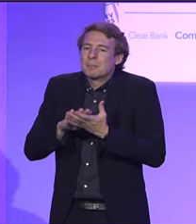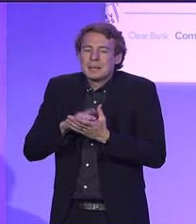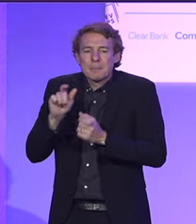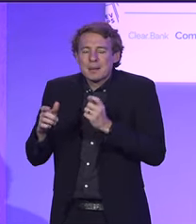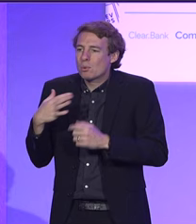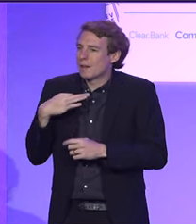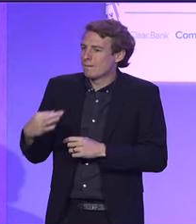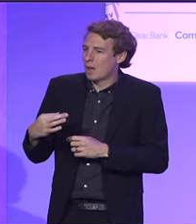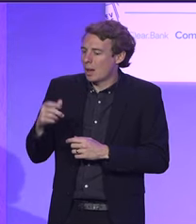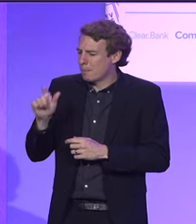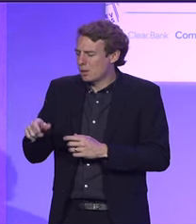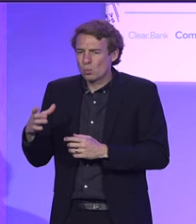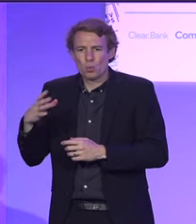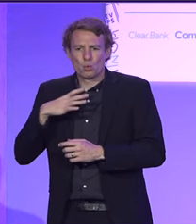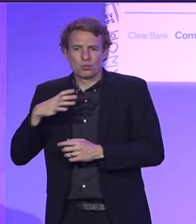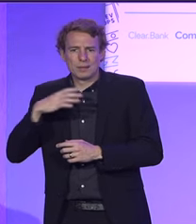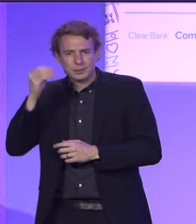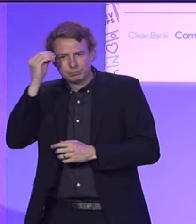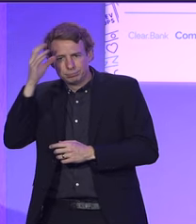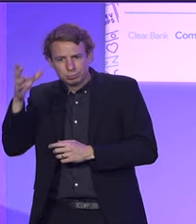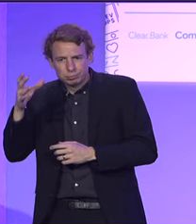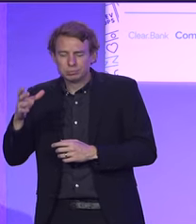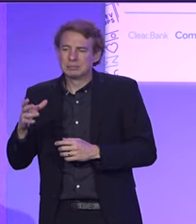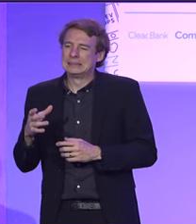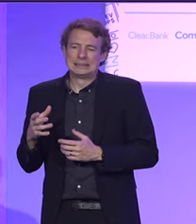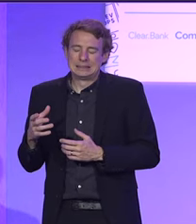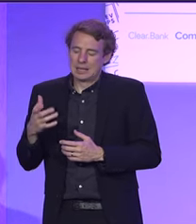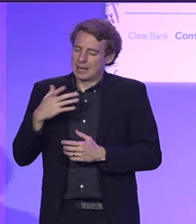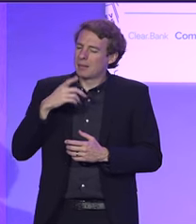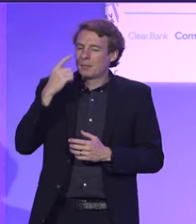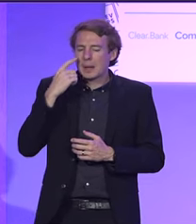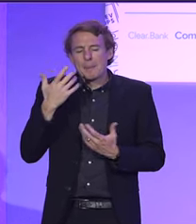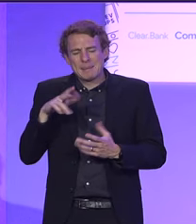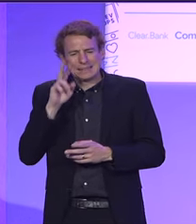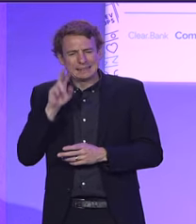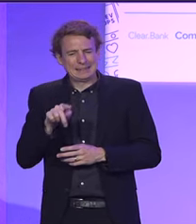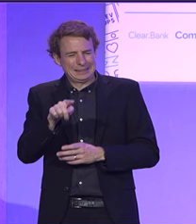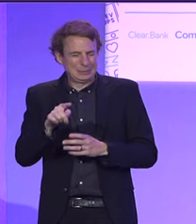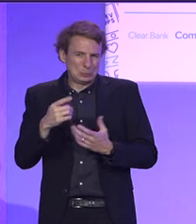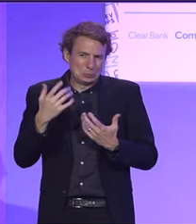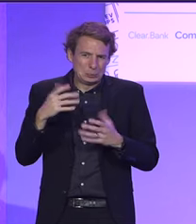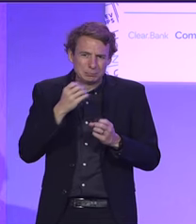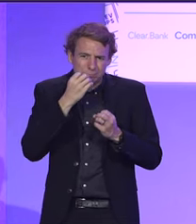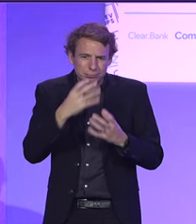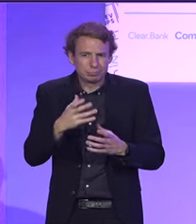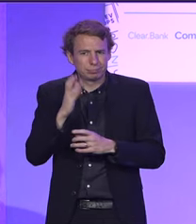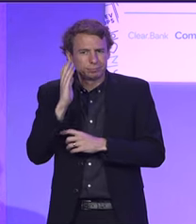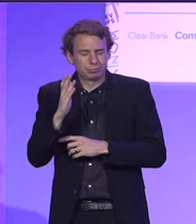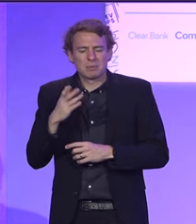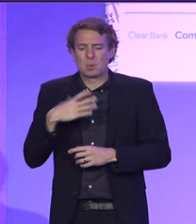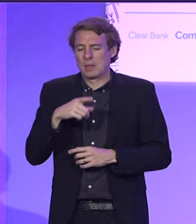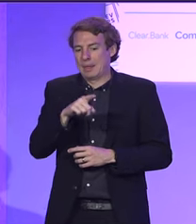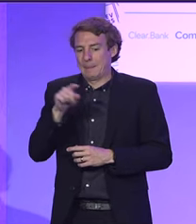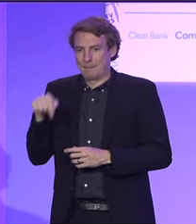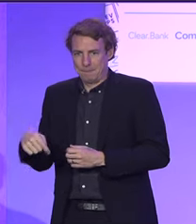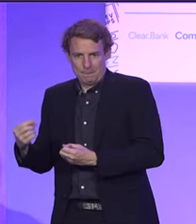I invited someone who I thought was really great on stage. And I was really nervous because I am not technical, even though I always speak to technical audiences. And so my